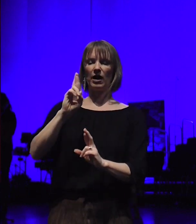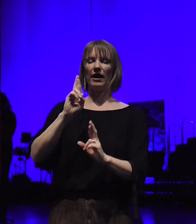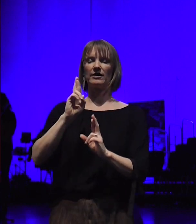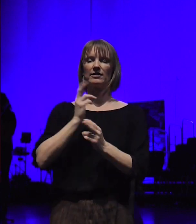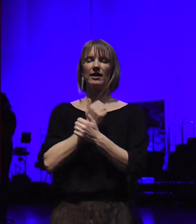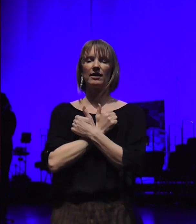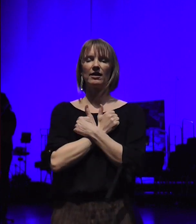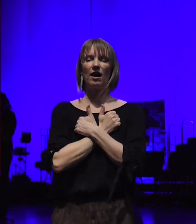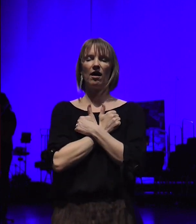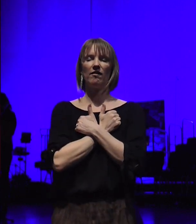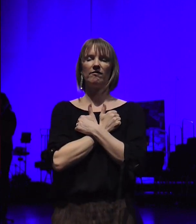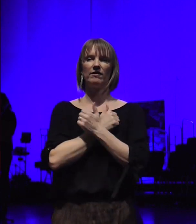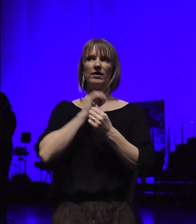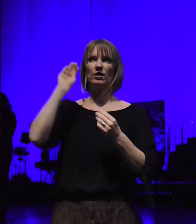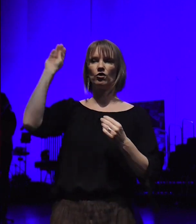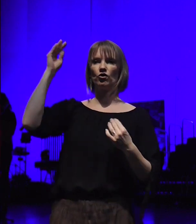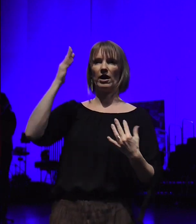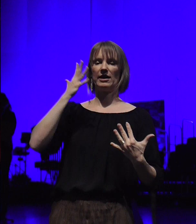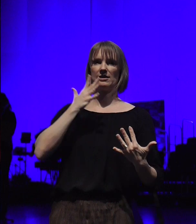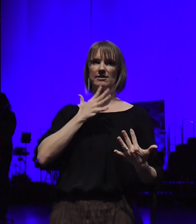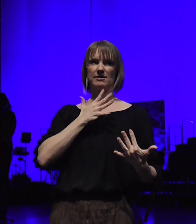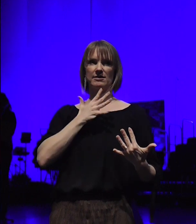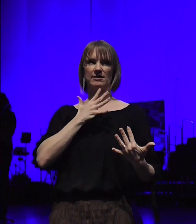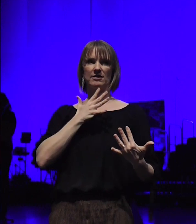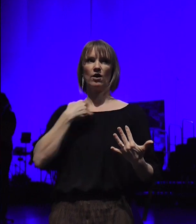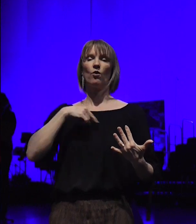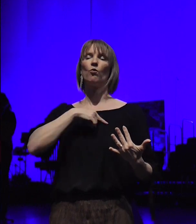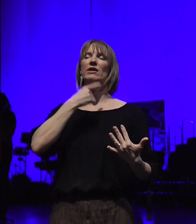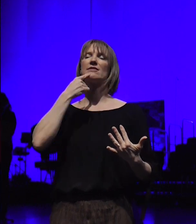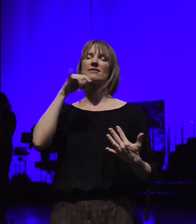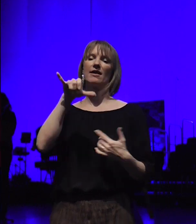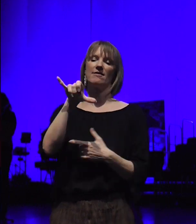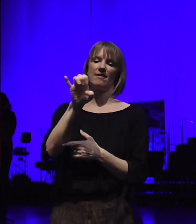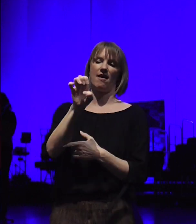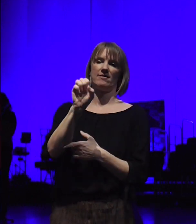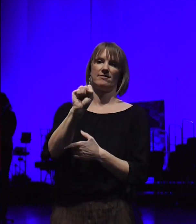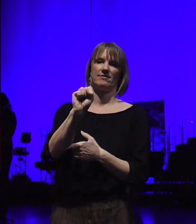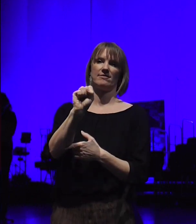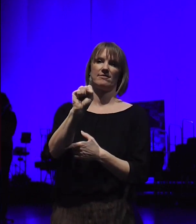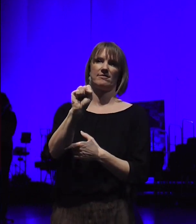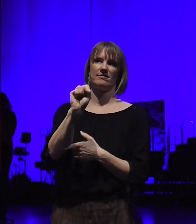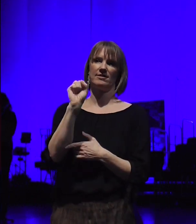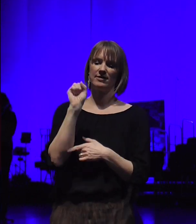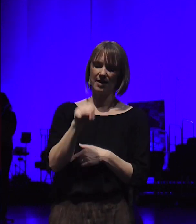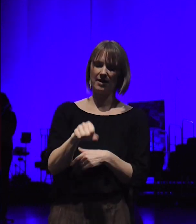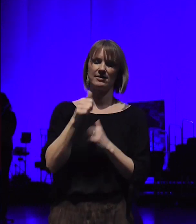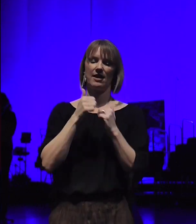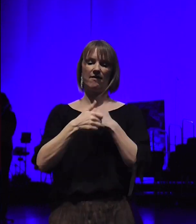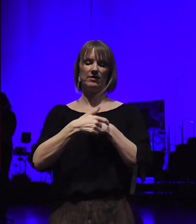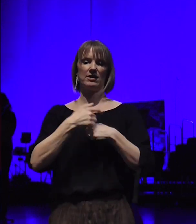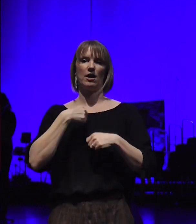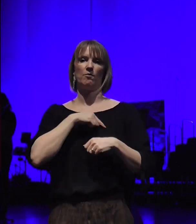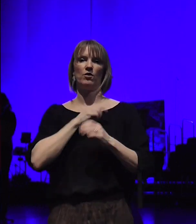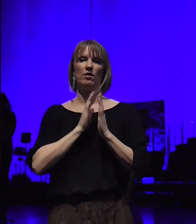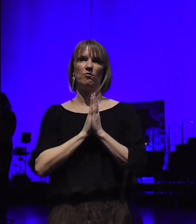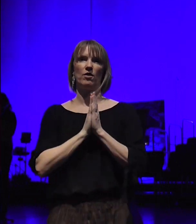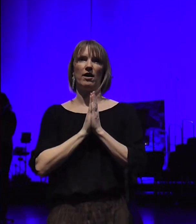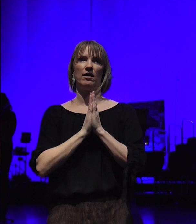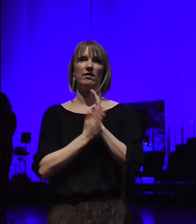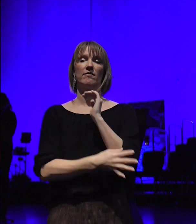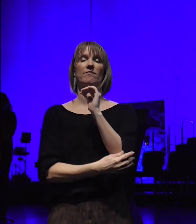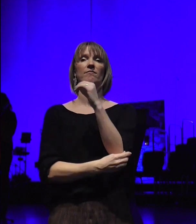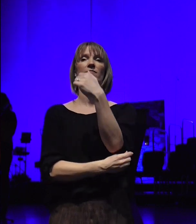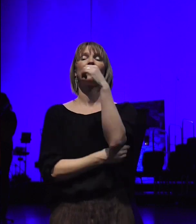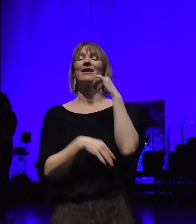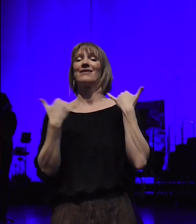with great grace. We are saying yes. every time we pray. And this time is